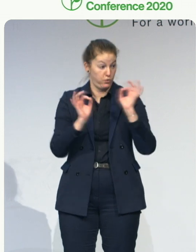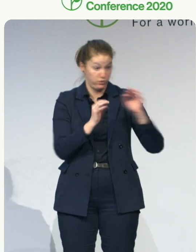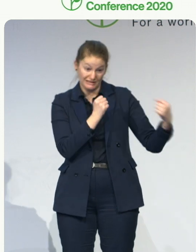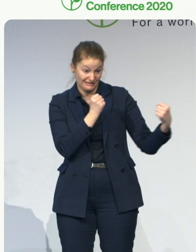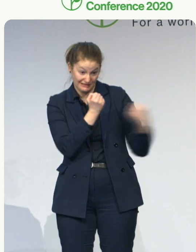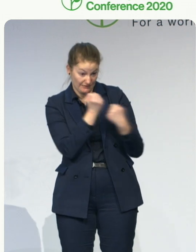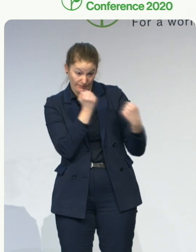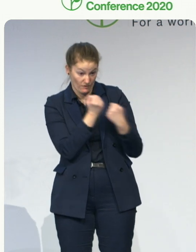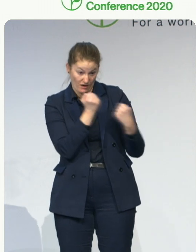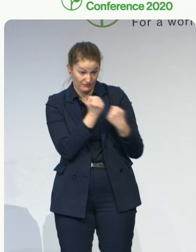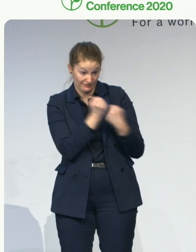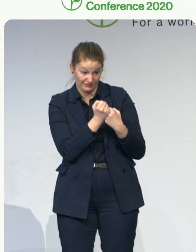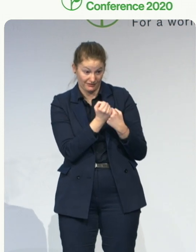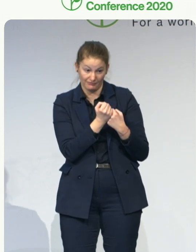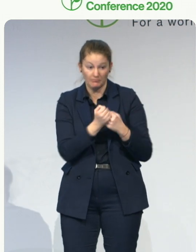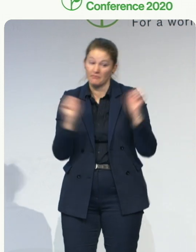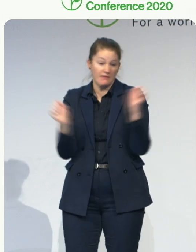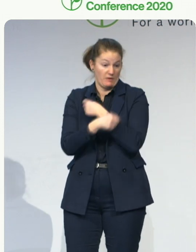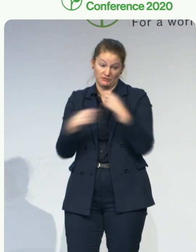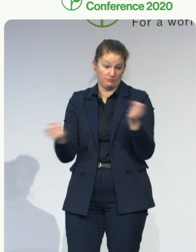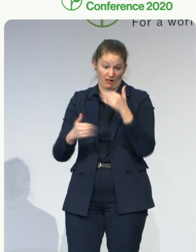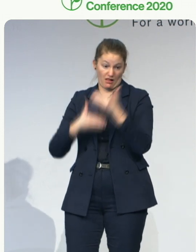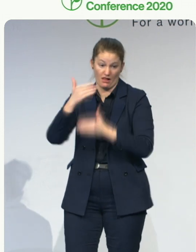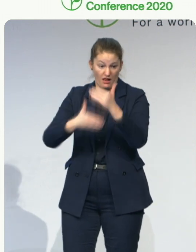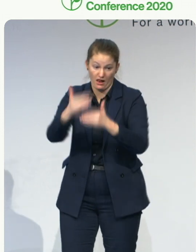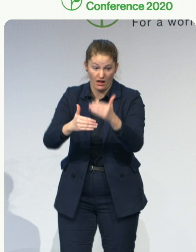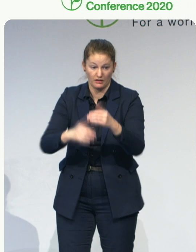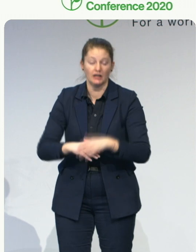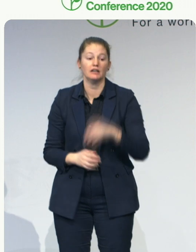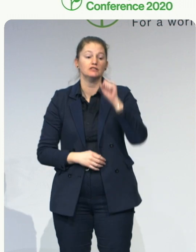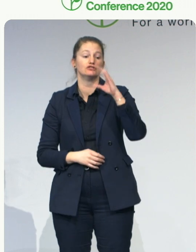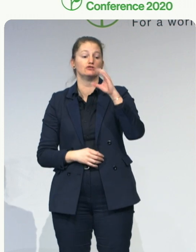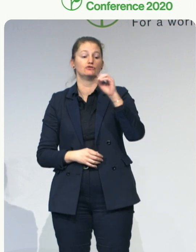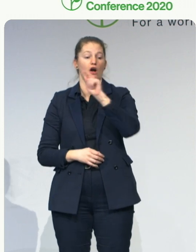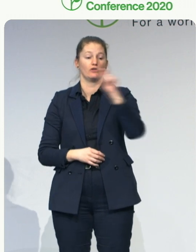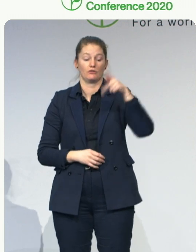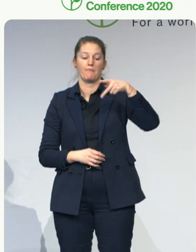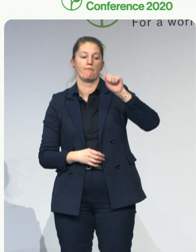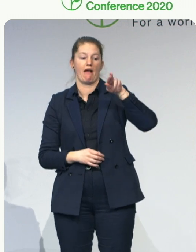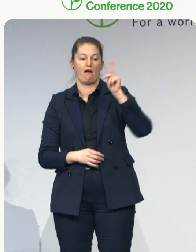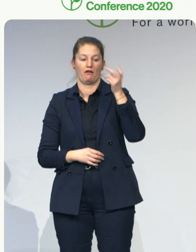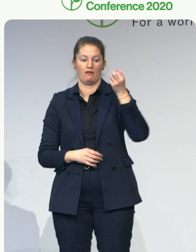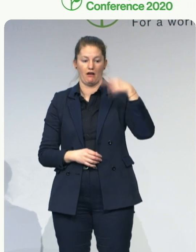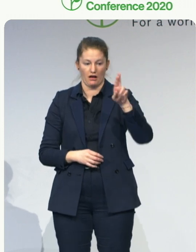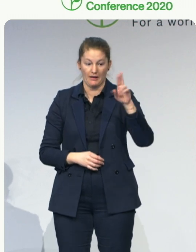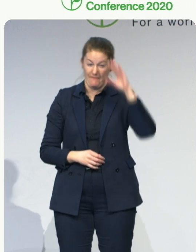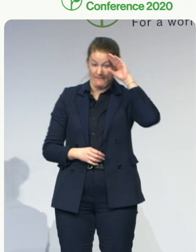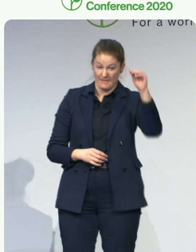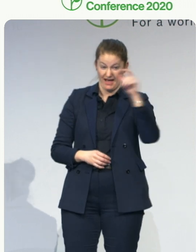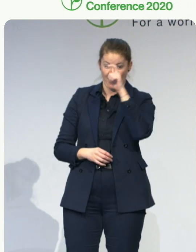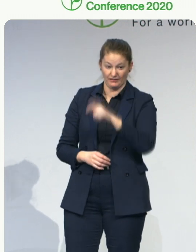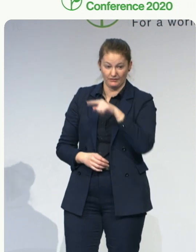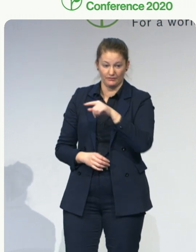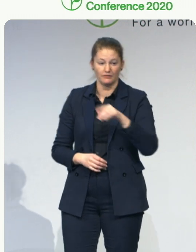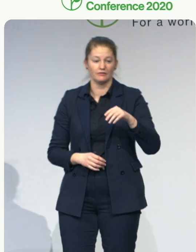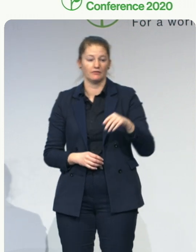Scott Parker and Pat Rumsick, who created and maintained our international connections